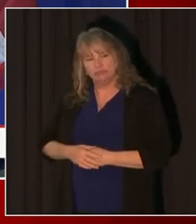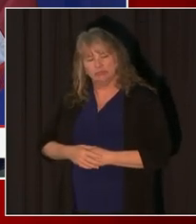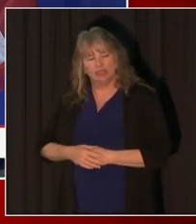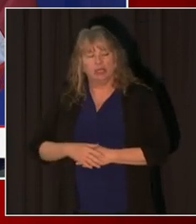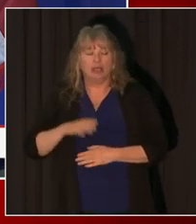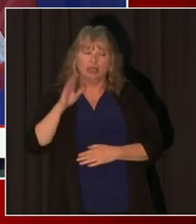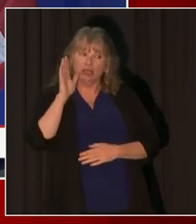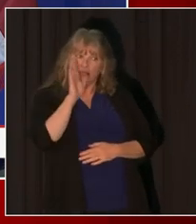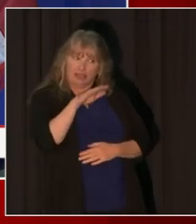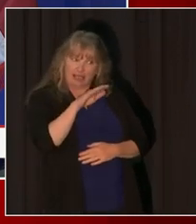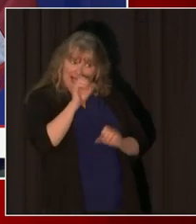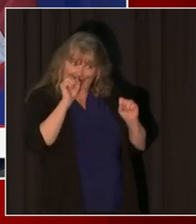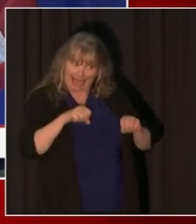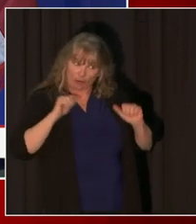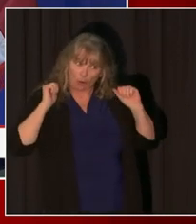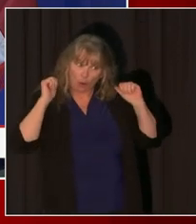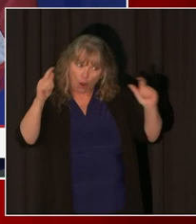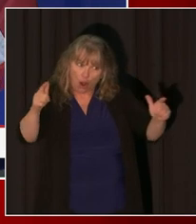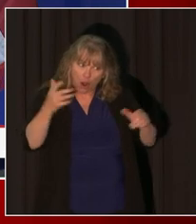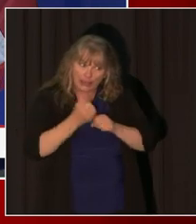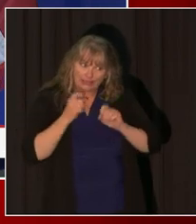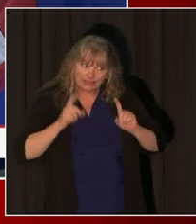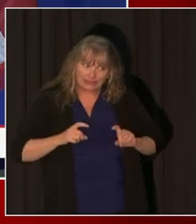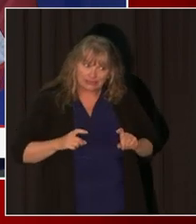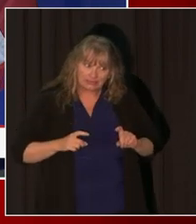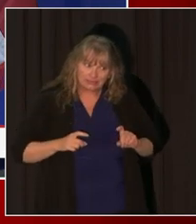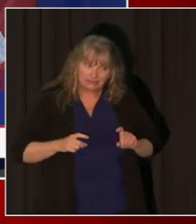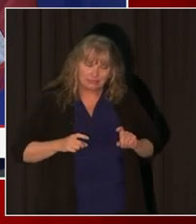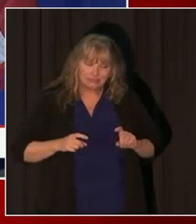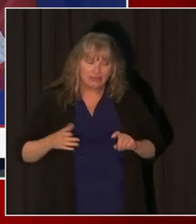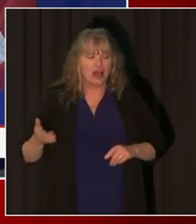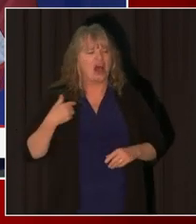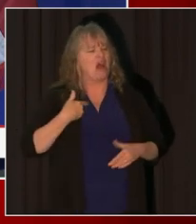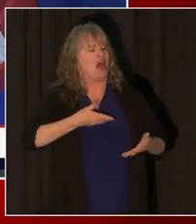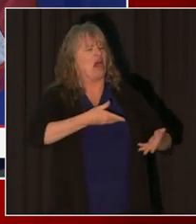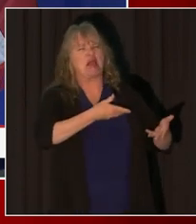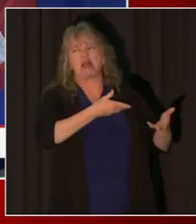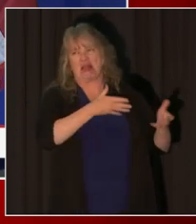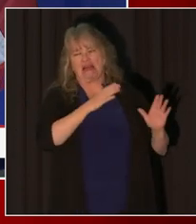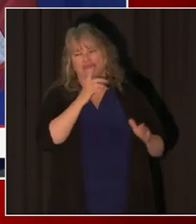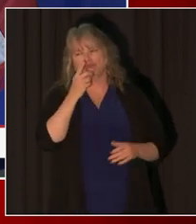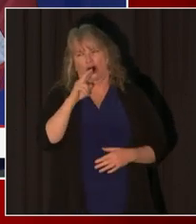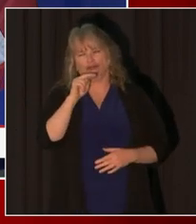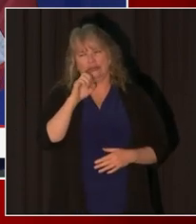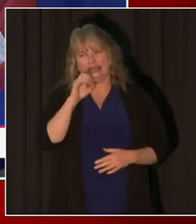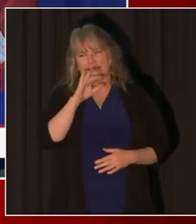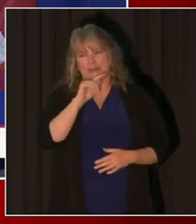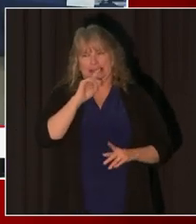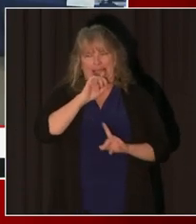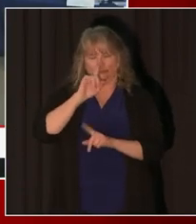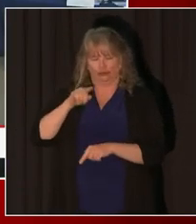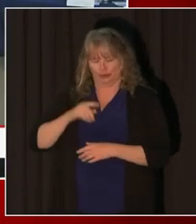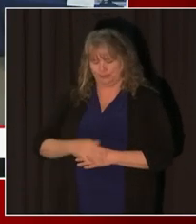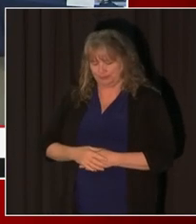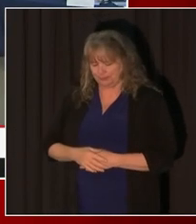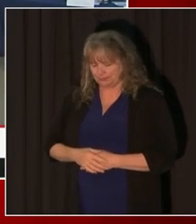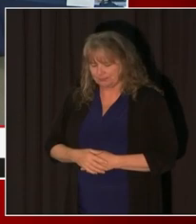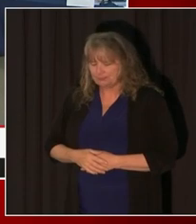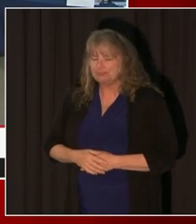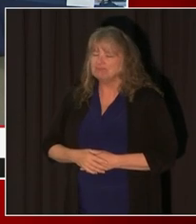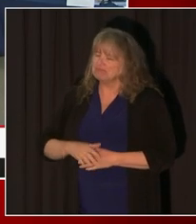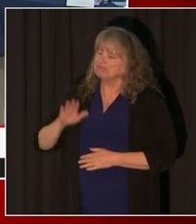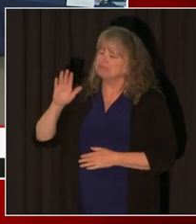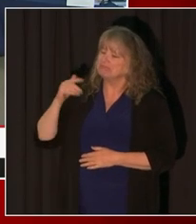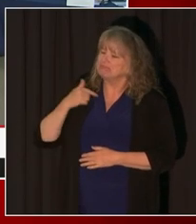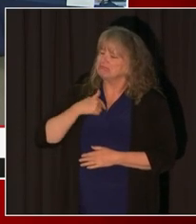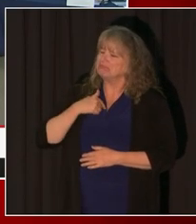Can everyone get one? Does Dr. And Nesbitt, I'll let you go to that question. Right. I